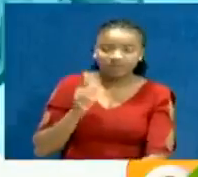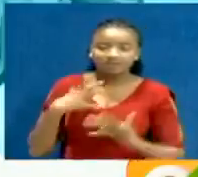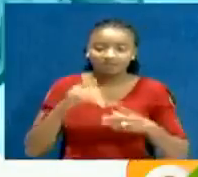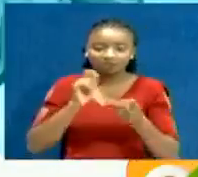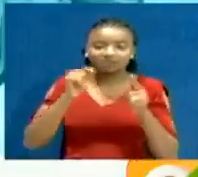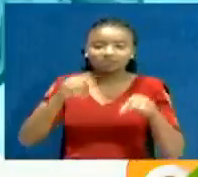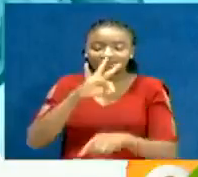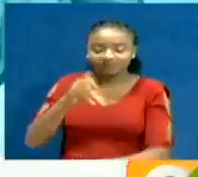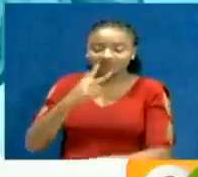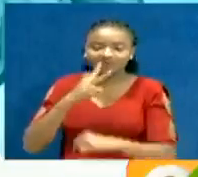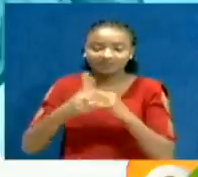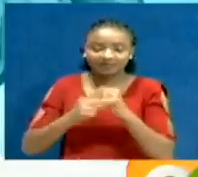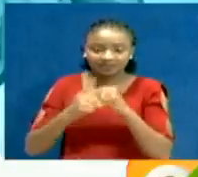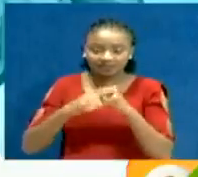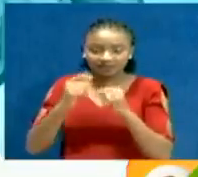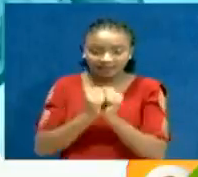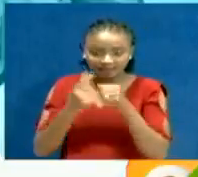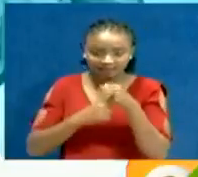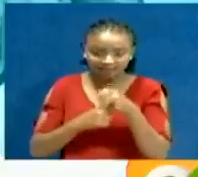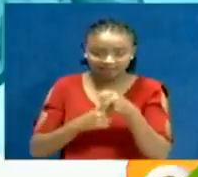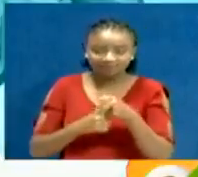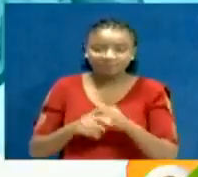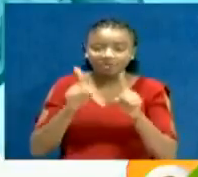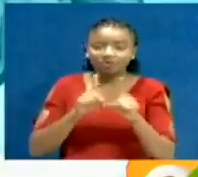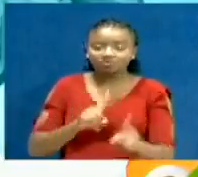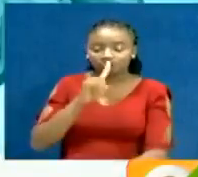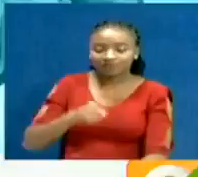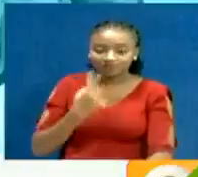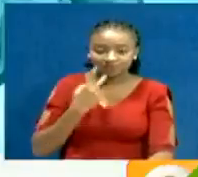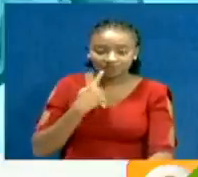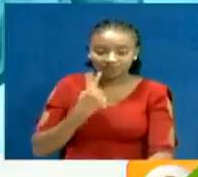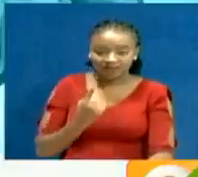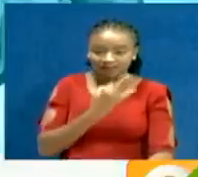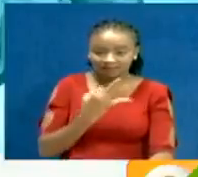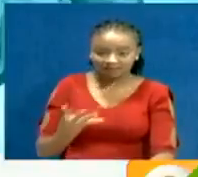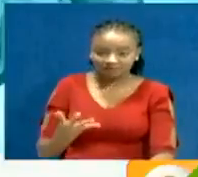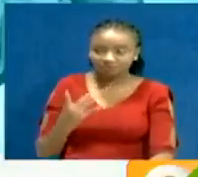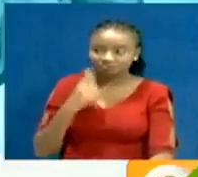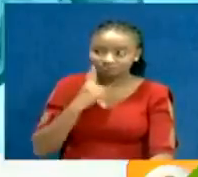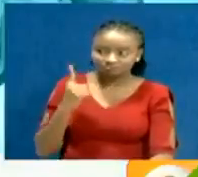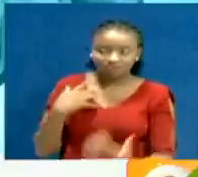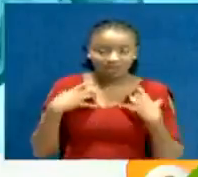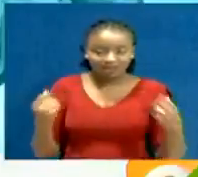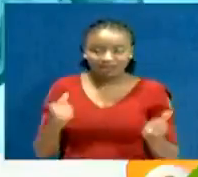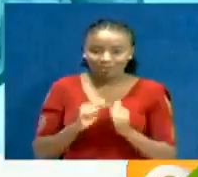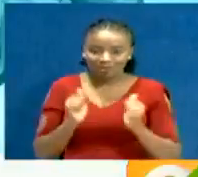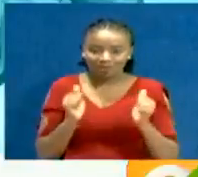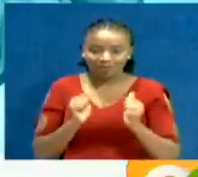of a sample size of 3,719. Another 1,134 have recovered from the disease,